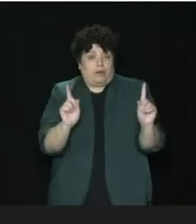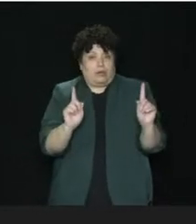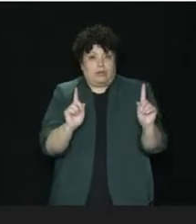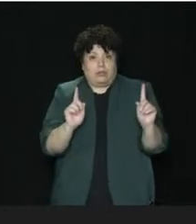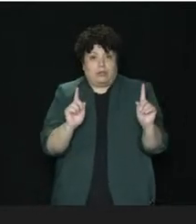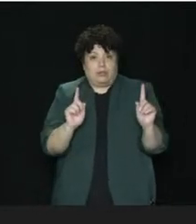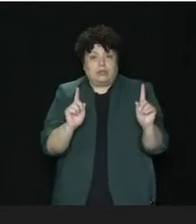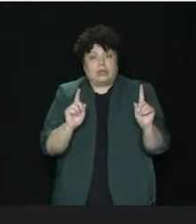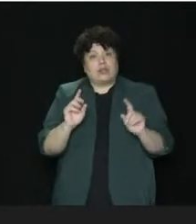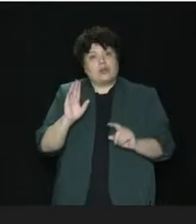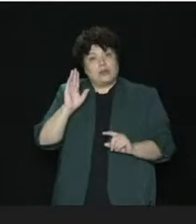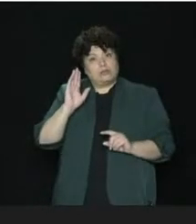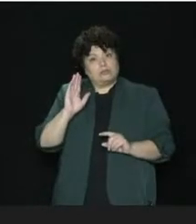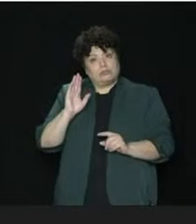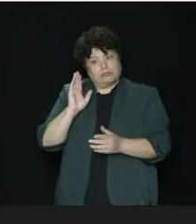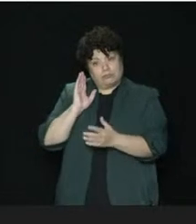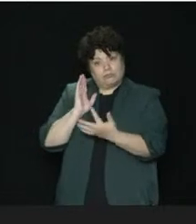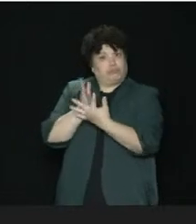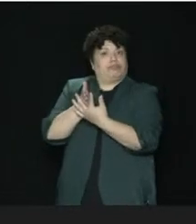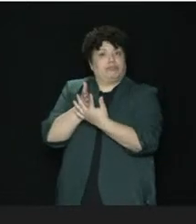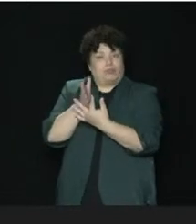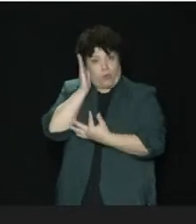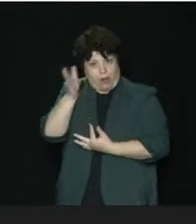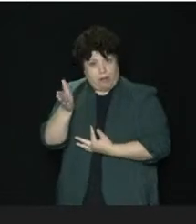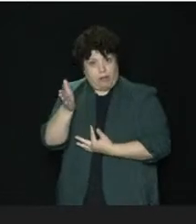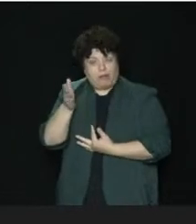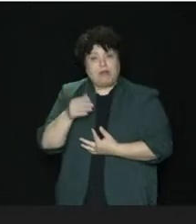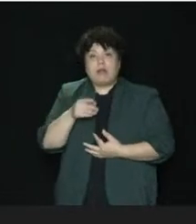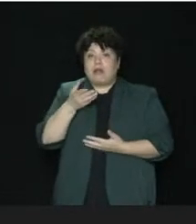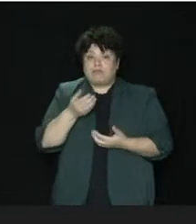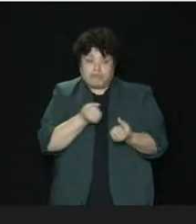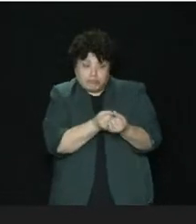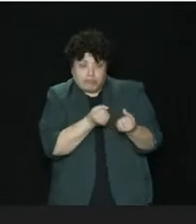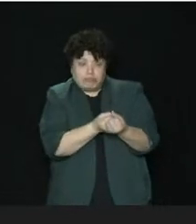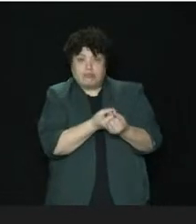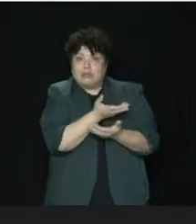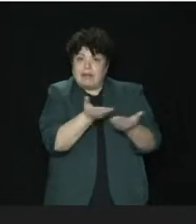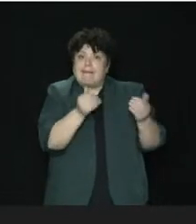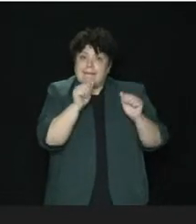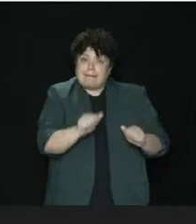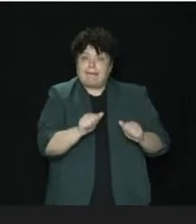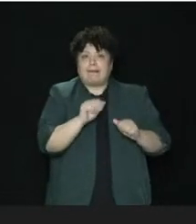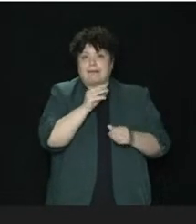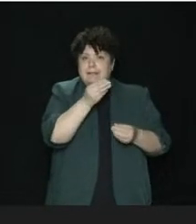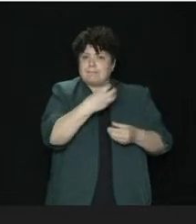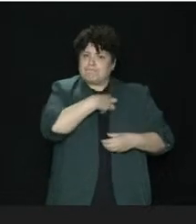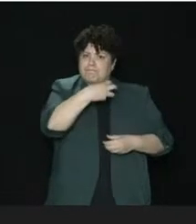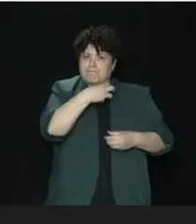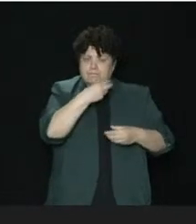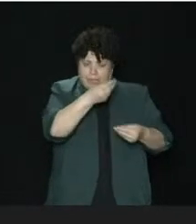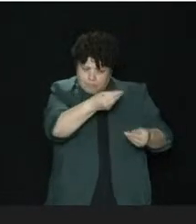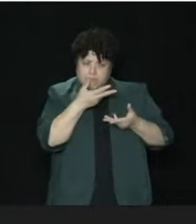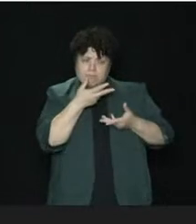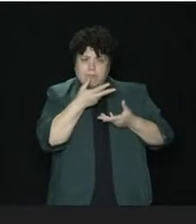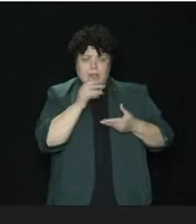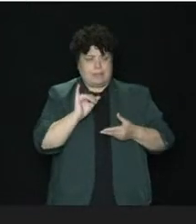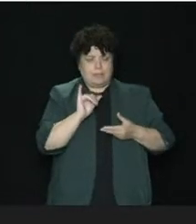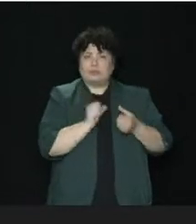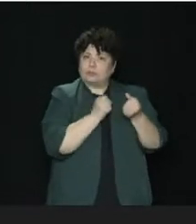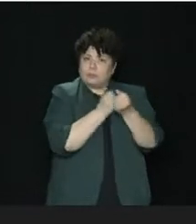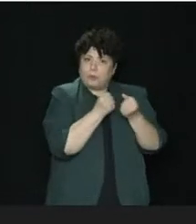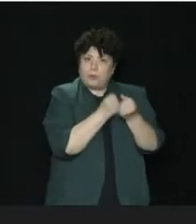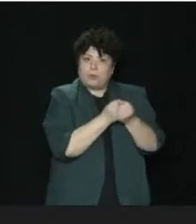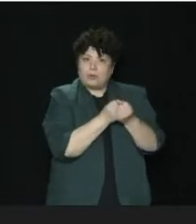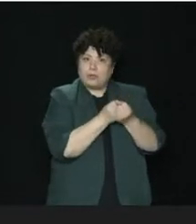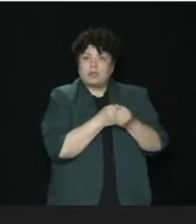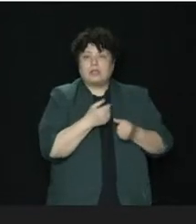country has ways to come forward, engage in a process, be supported, and know that